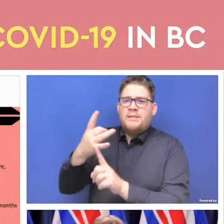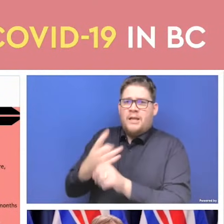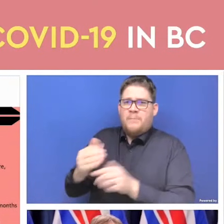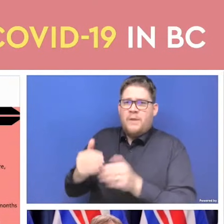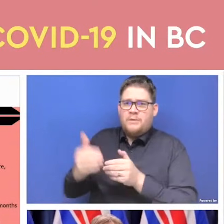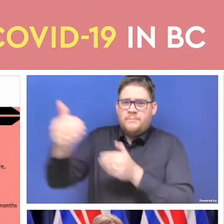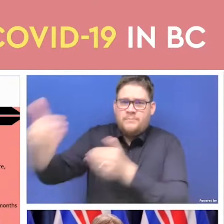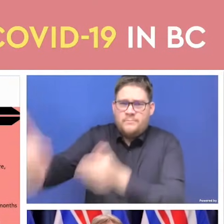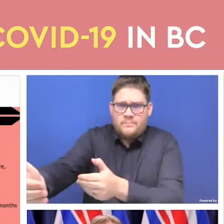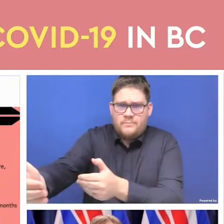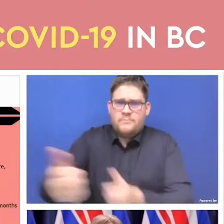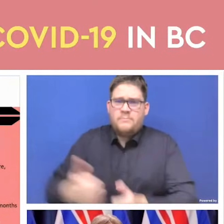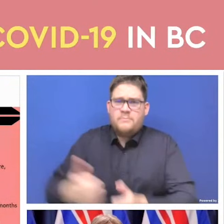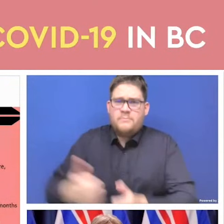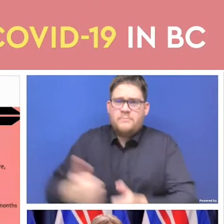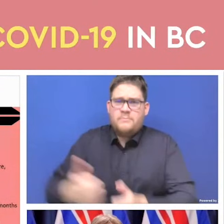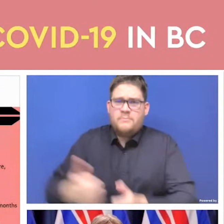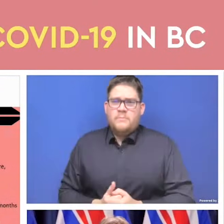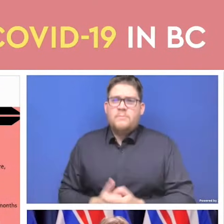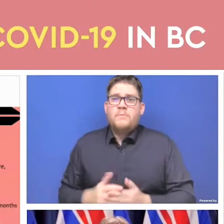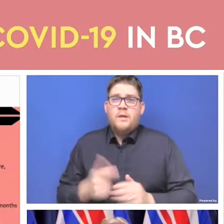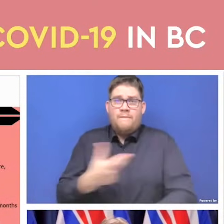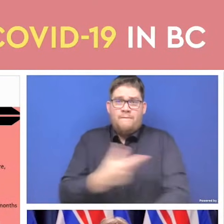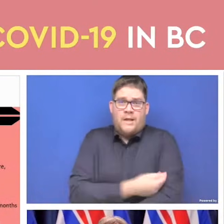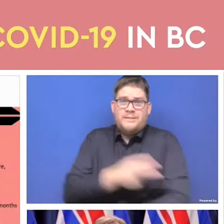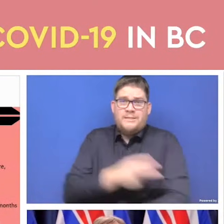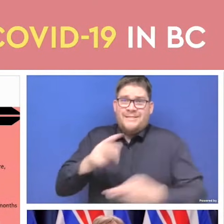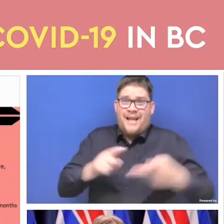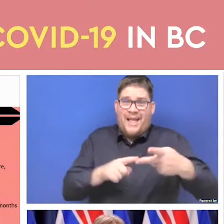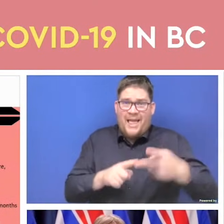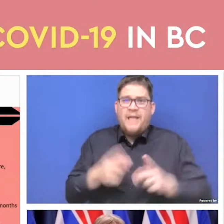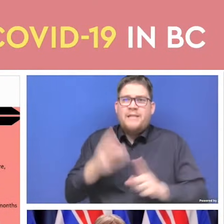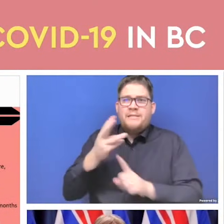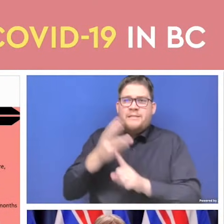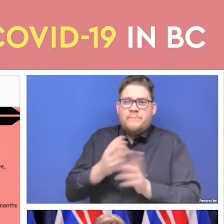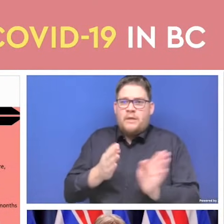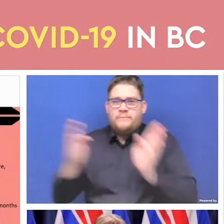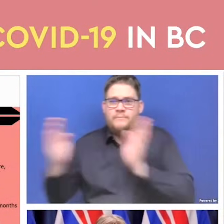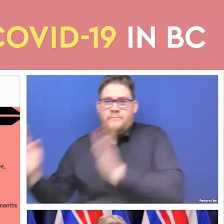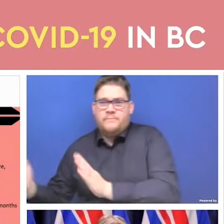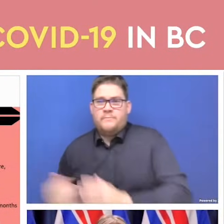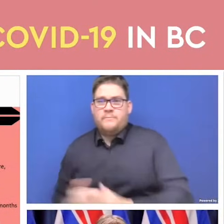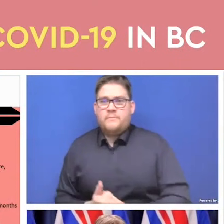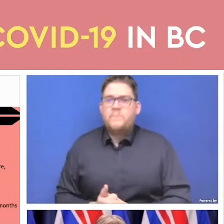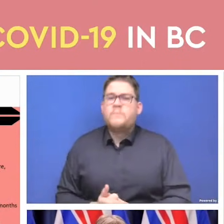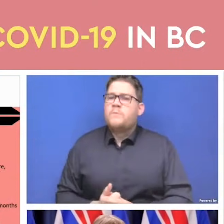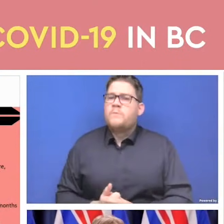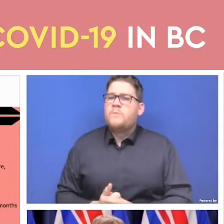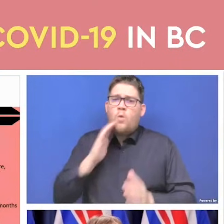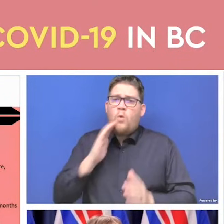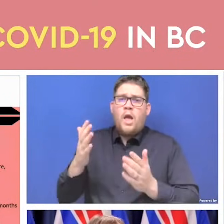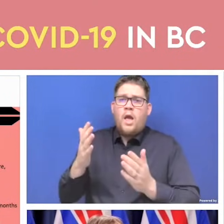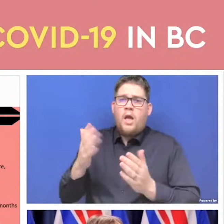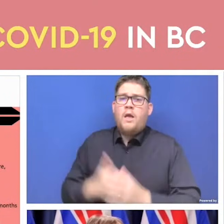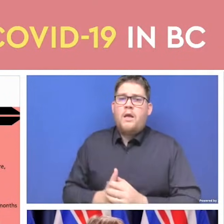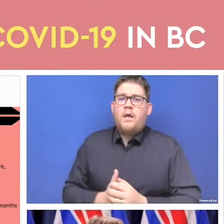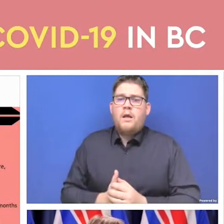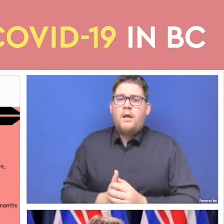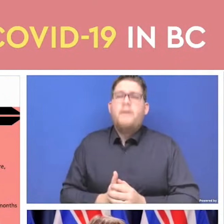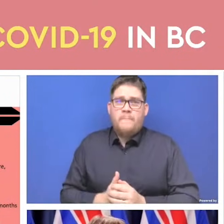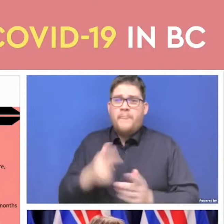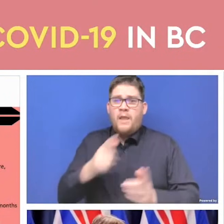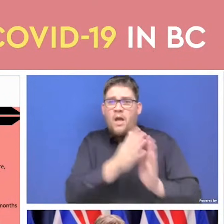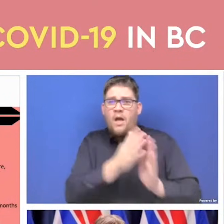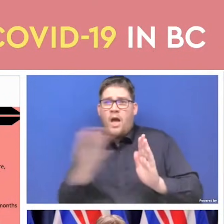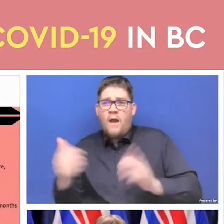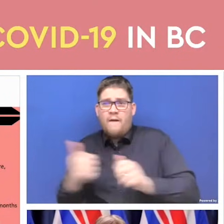will continue our ground game to get everybody we can vaccinated with dose 1, dose 2, and then ultimately a